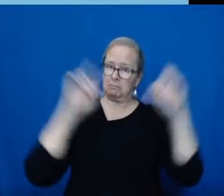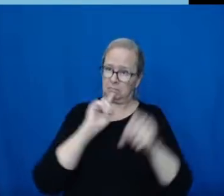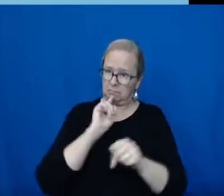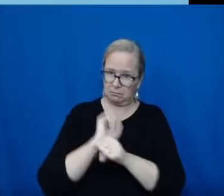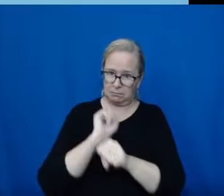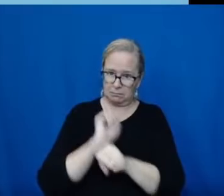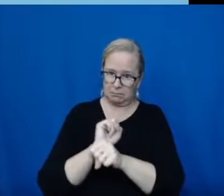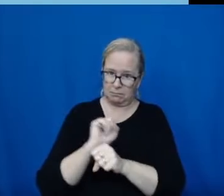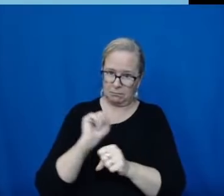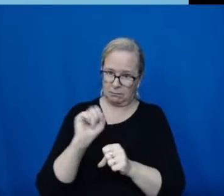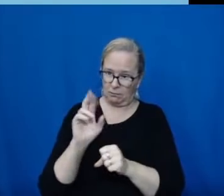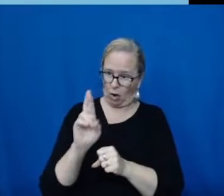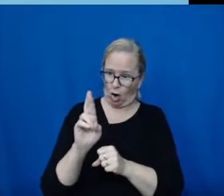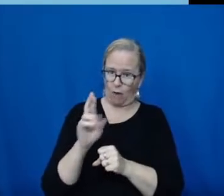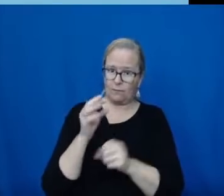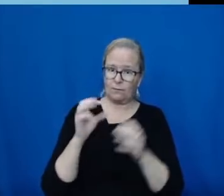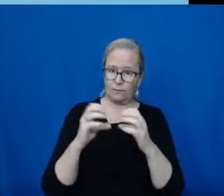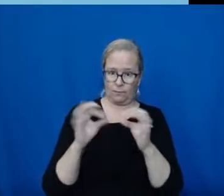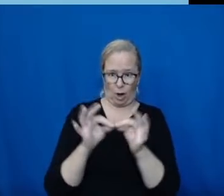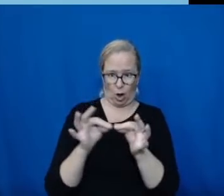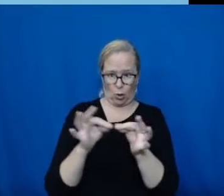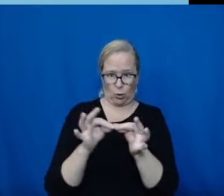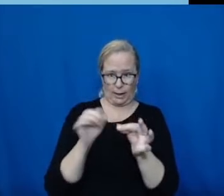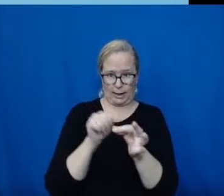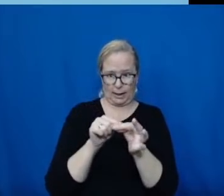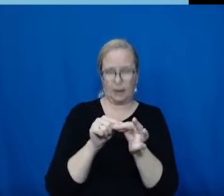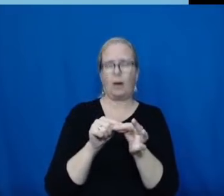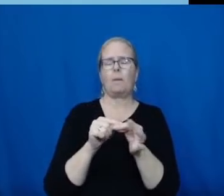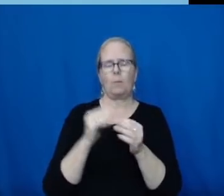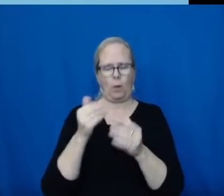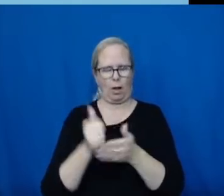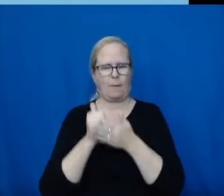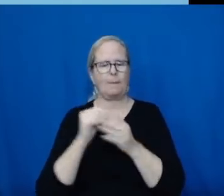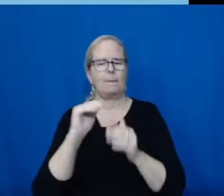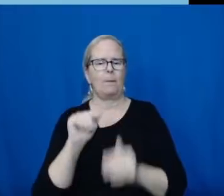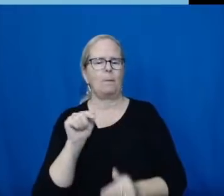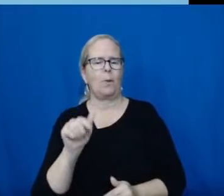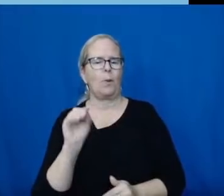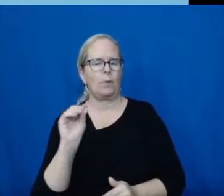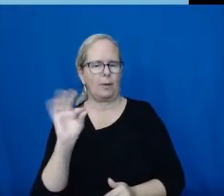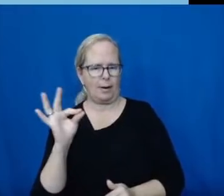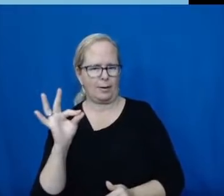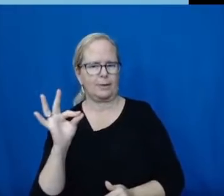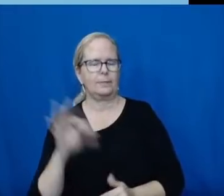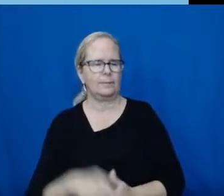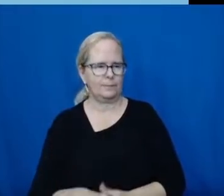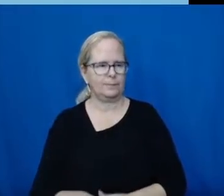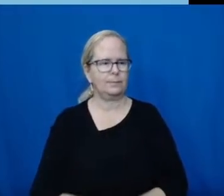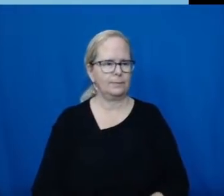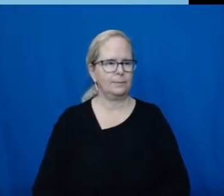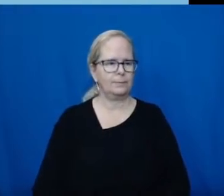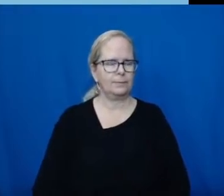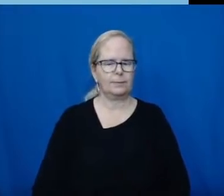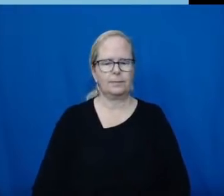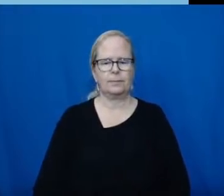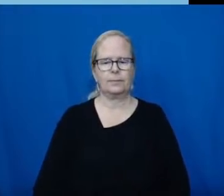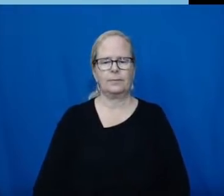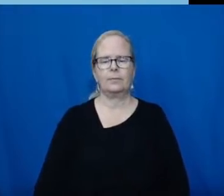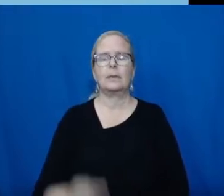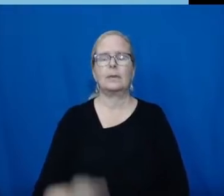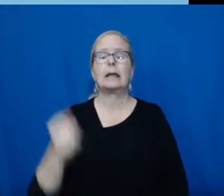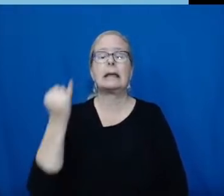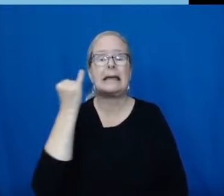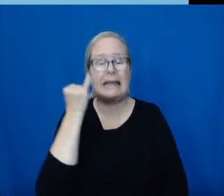in different jurisdictions R of 0.5, 0.7, 0.8. And it was, in first wave, it was totally